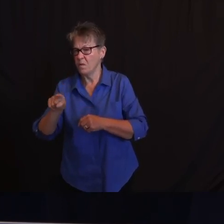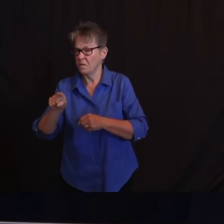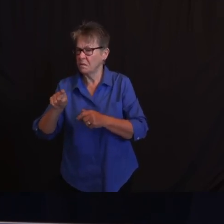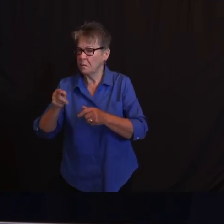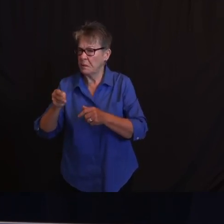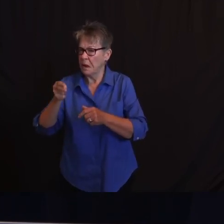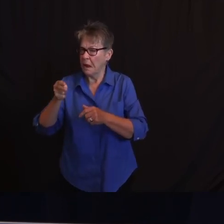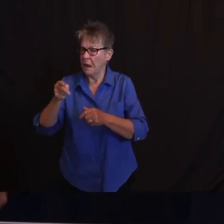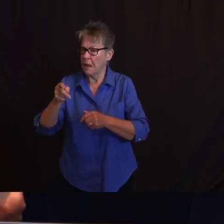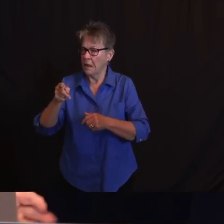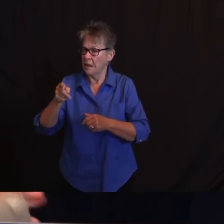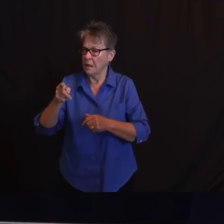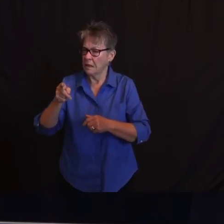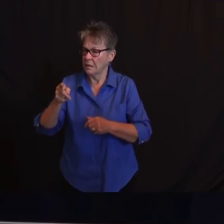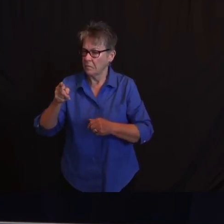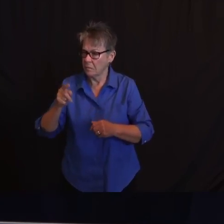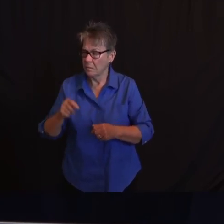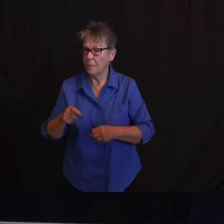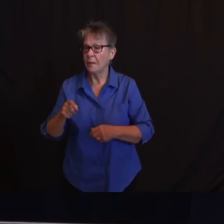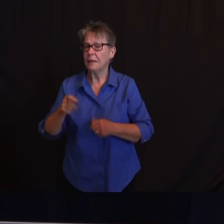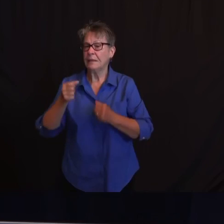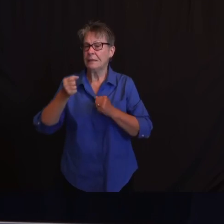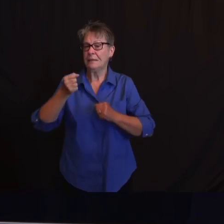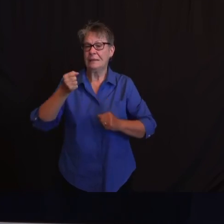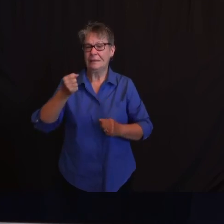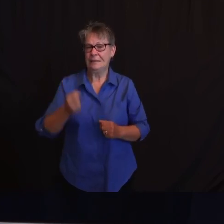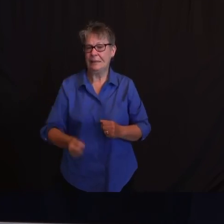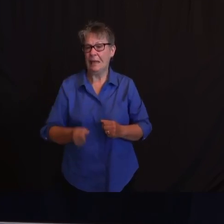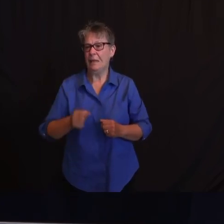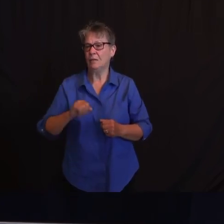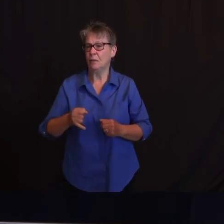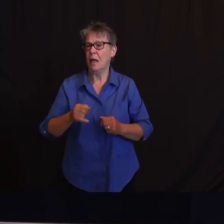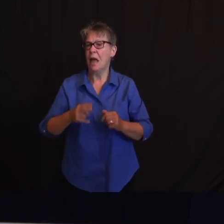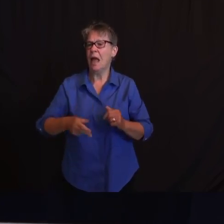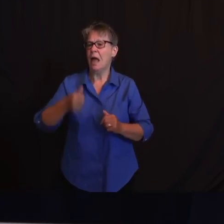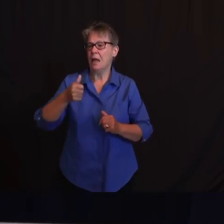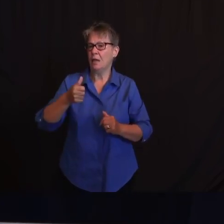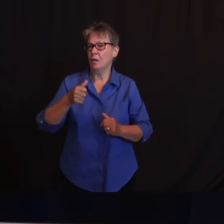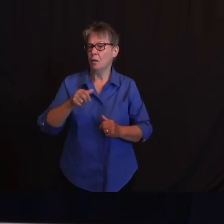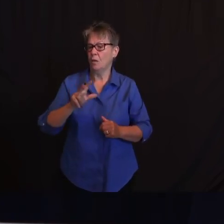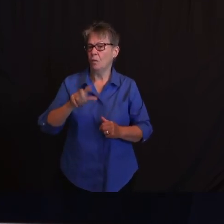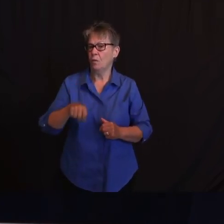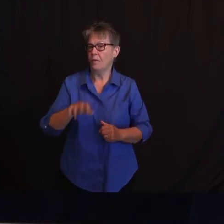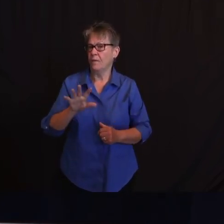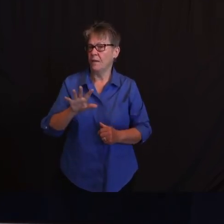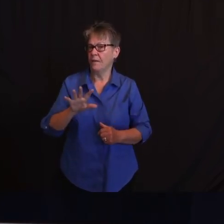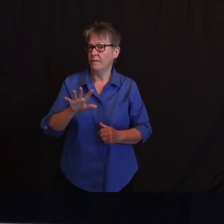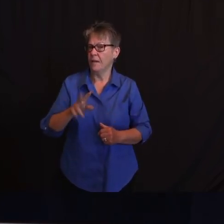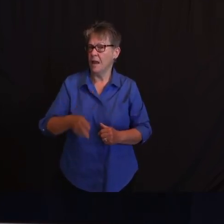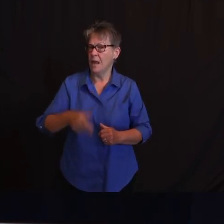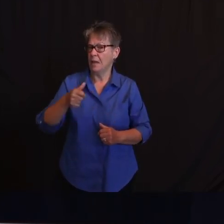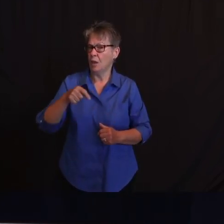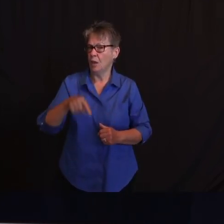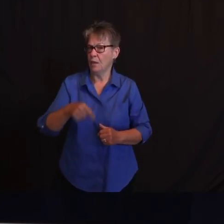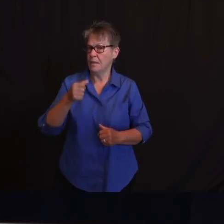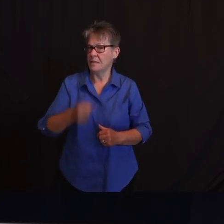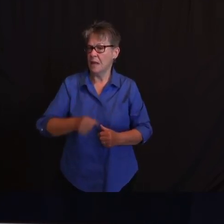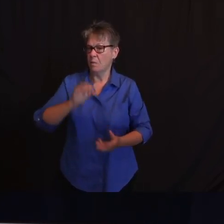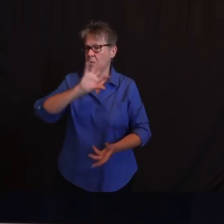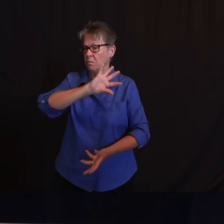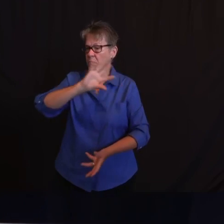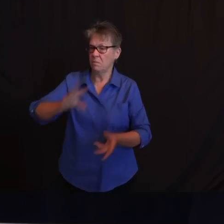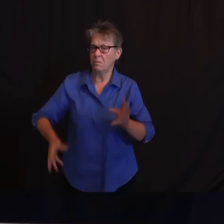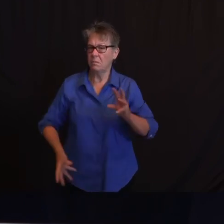highest at 3.5%. That concludes my daily update. Stay connected, stay safe, stay healthy,